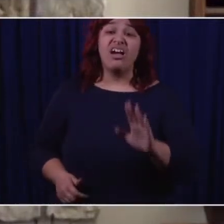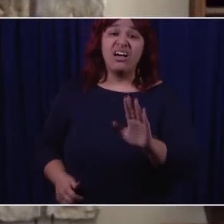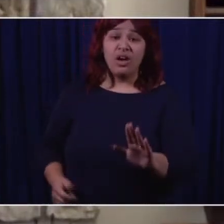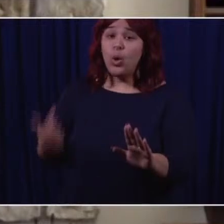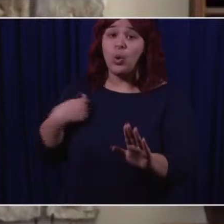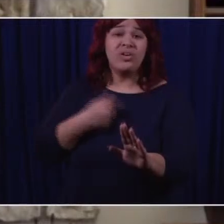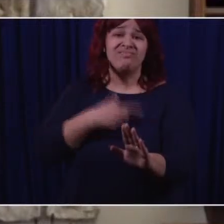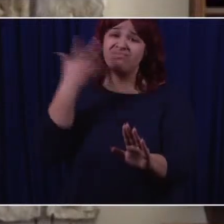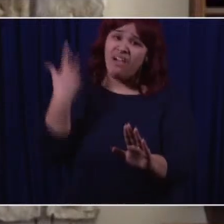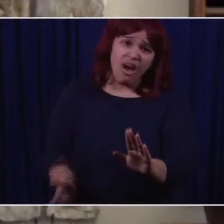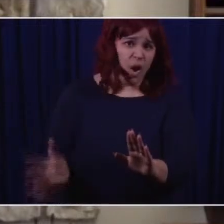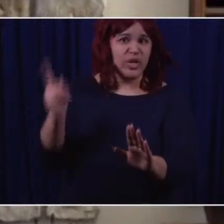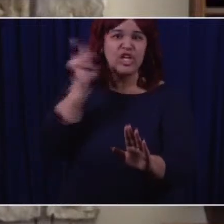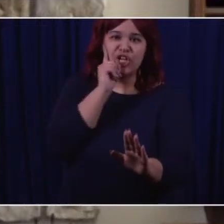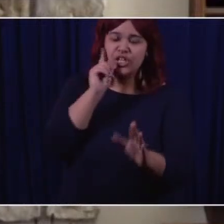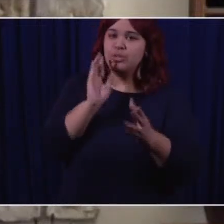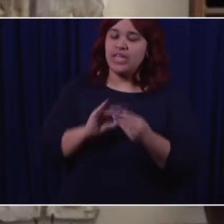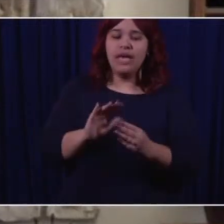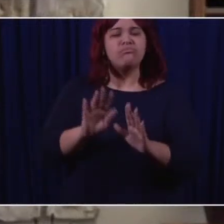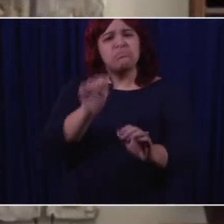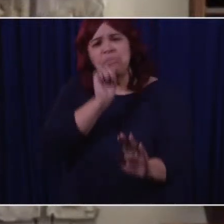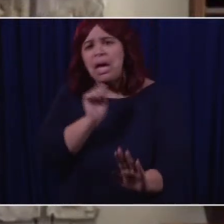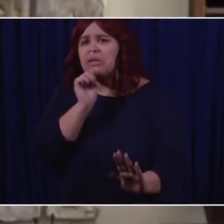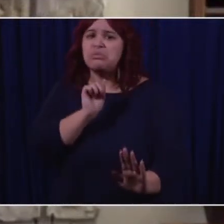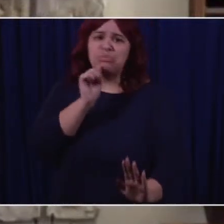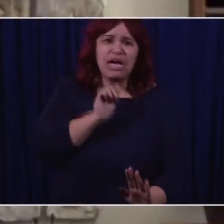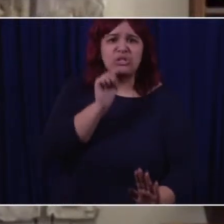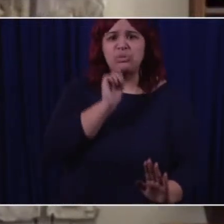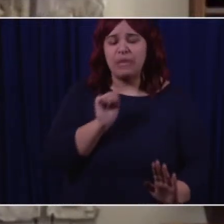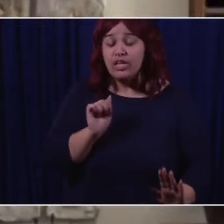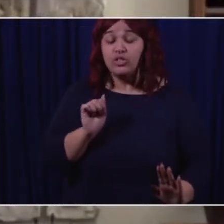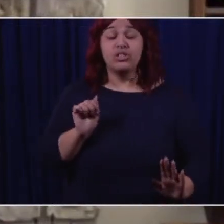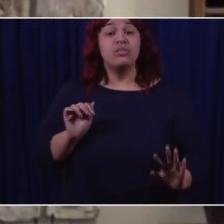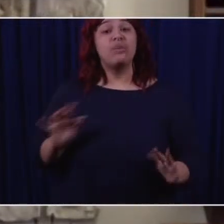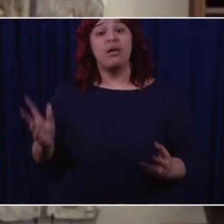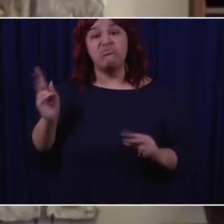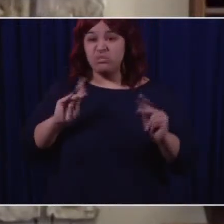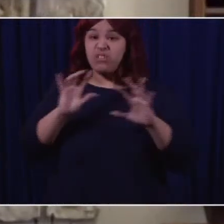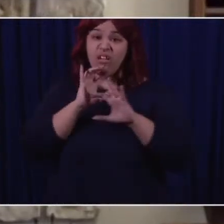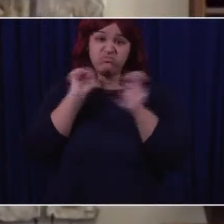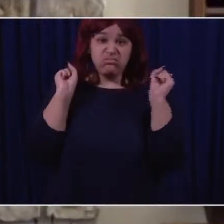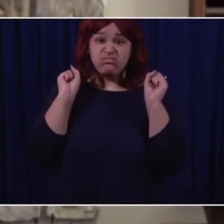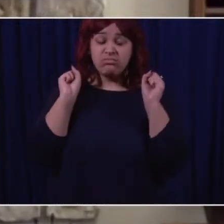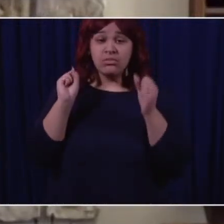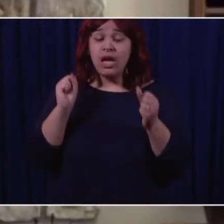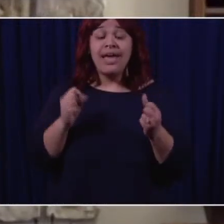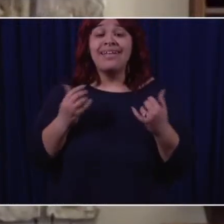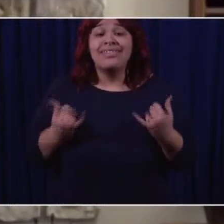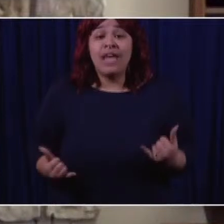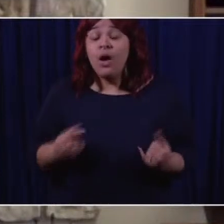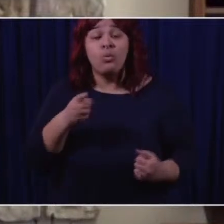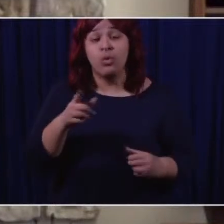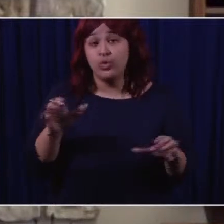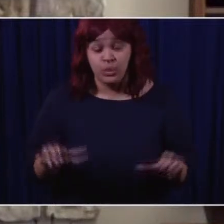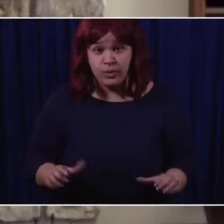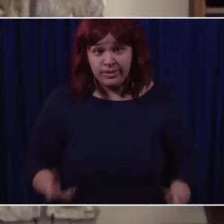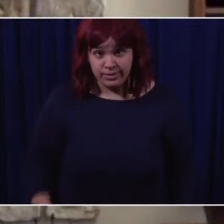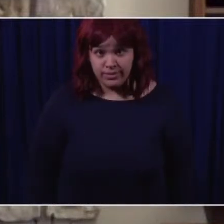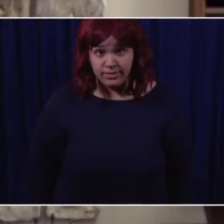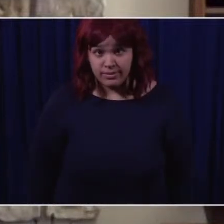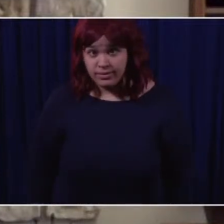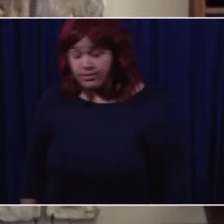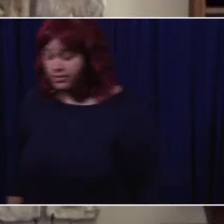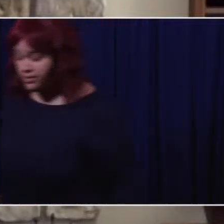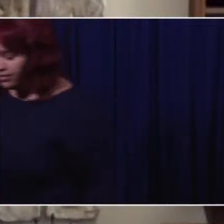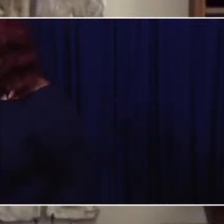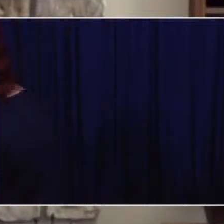do you do with them? Well, I understand, Joe, and I think I've made this clear, that people should be impatient. I would be impatient.